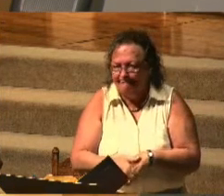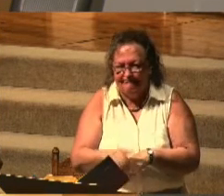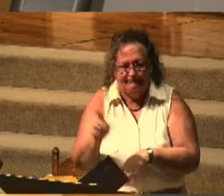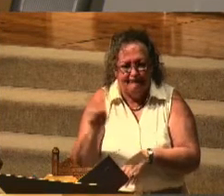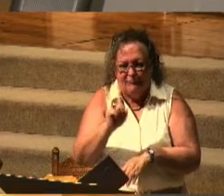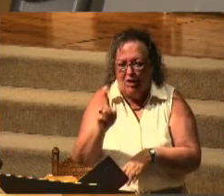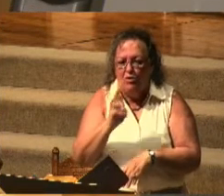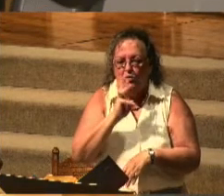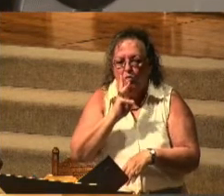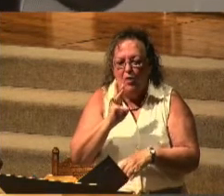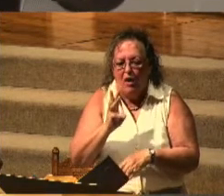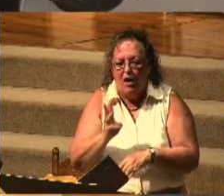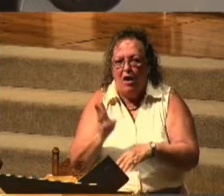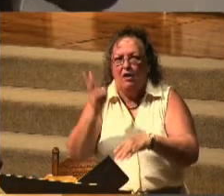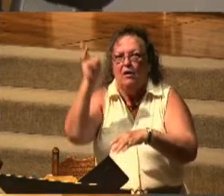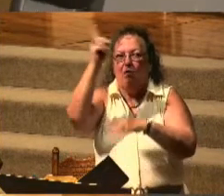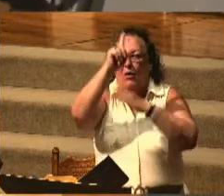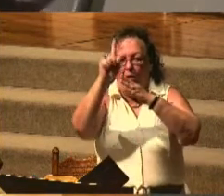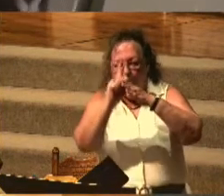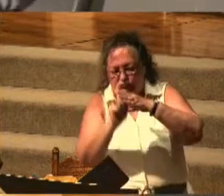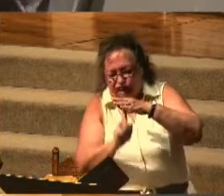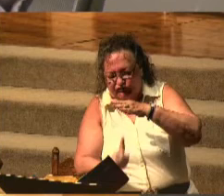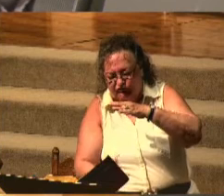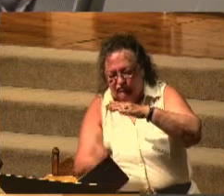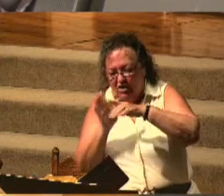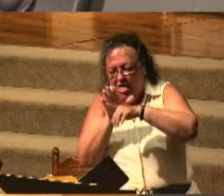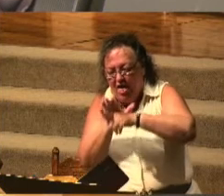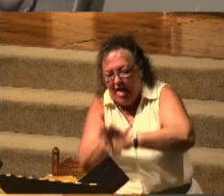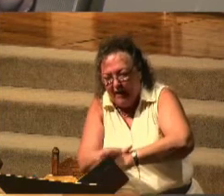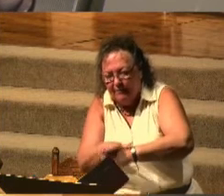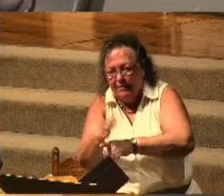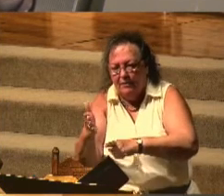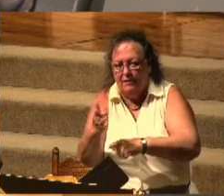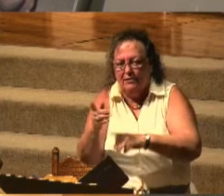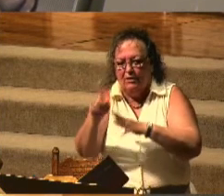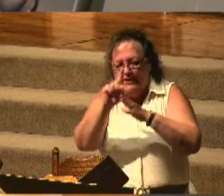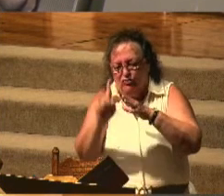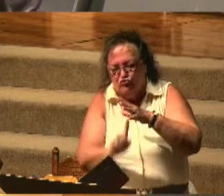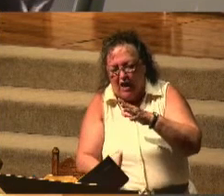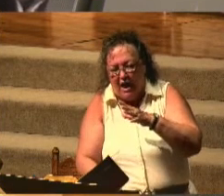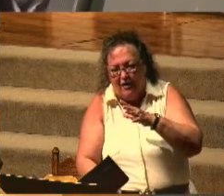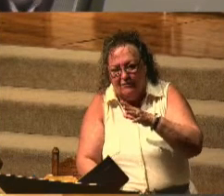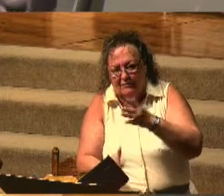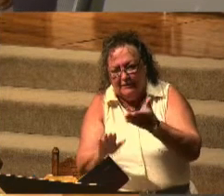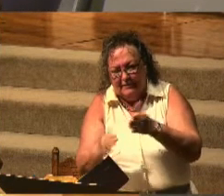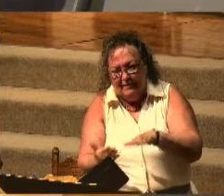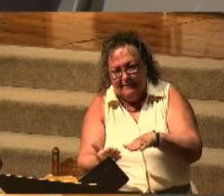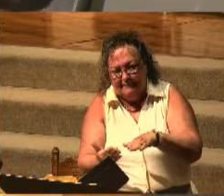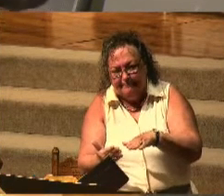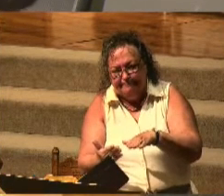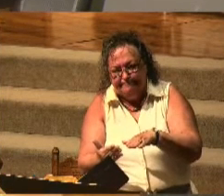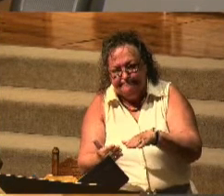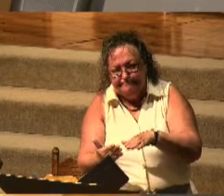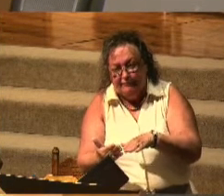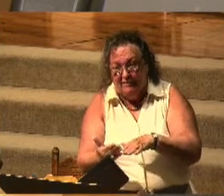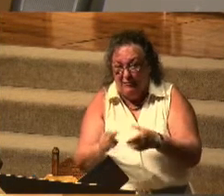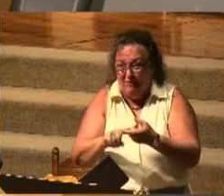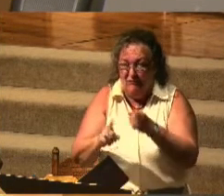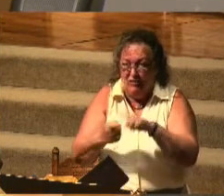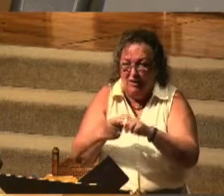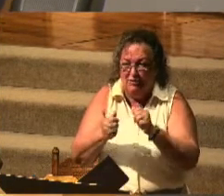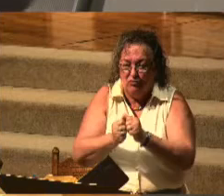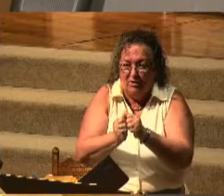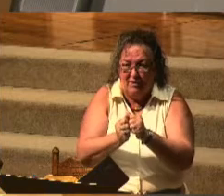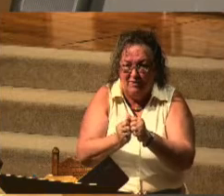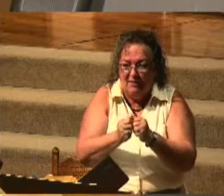water swept him under a rock and held him there till he drowned. Some of the friends that was with him left